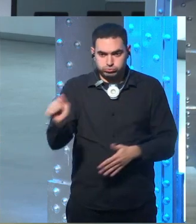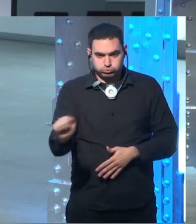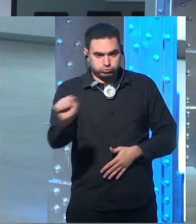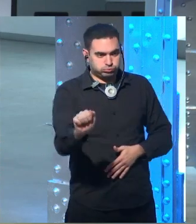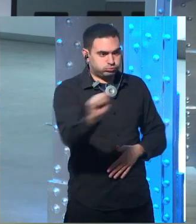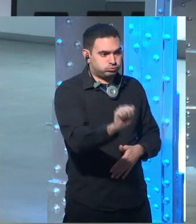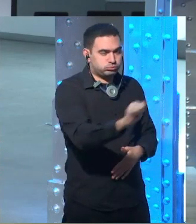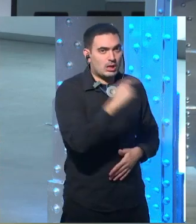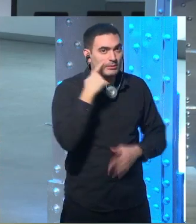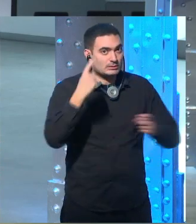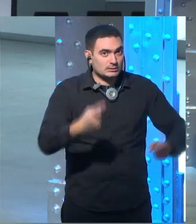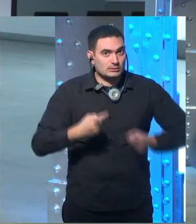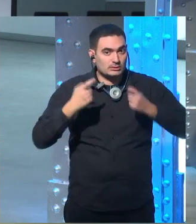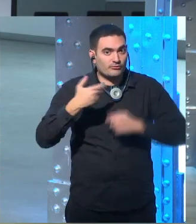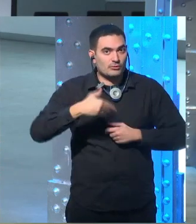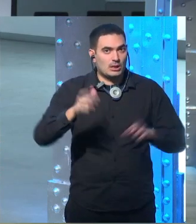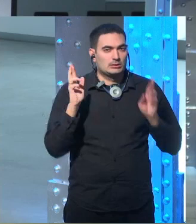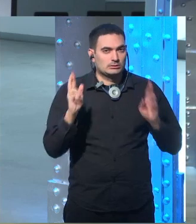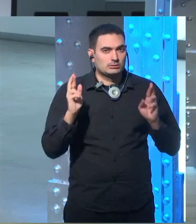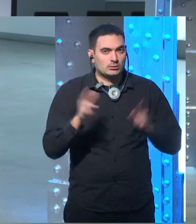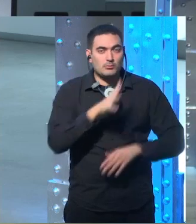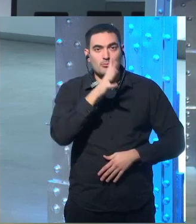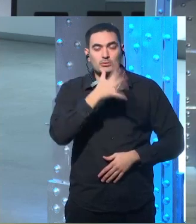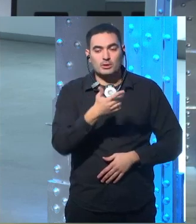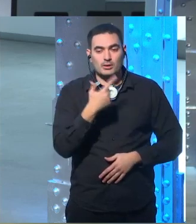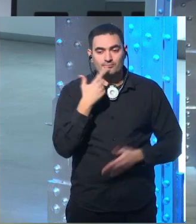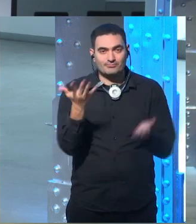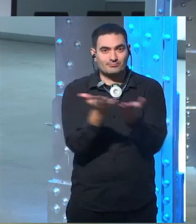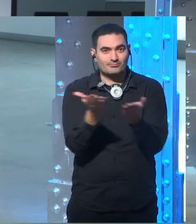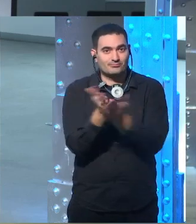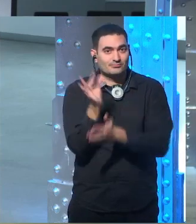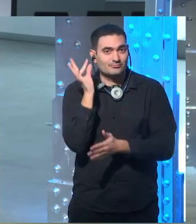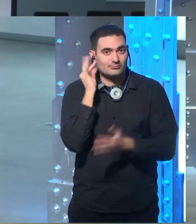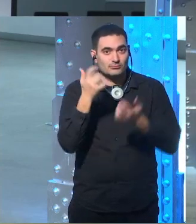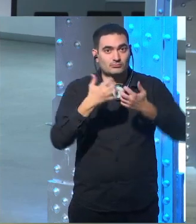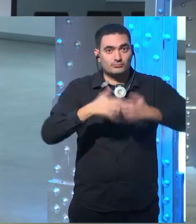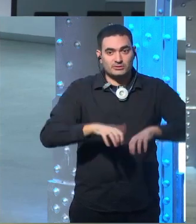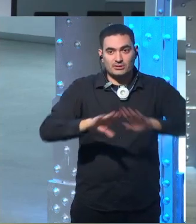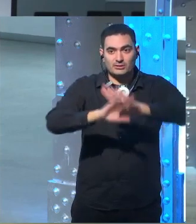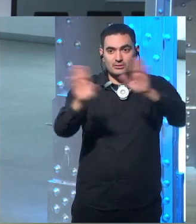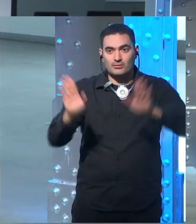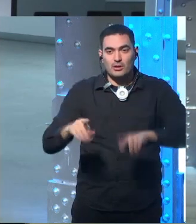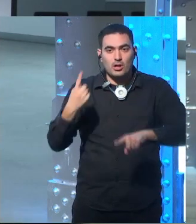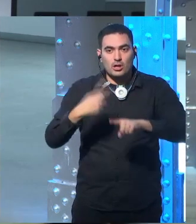the automated maid, the automated cleaner, is one of the last things we are going to see.